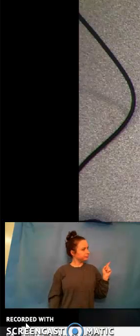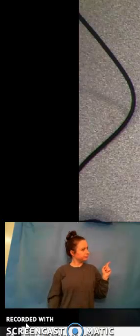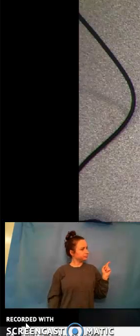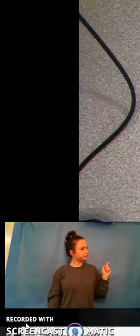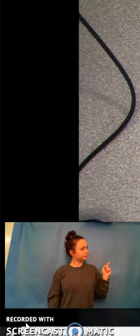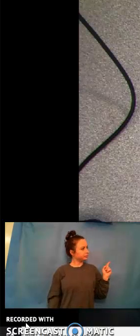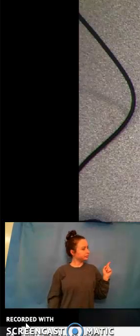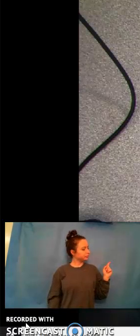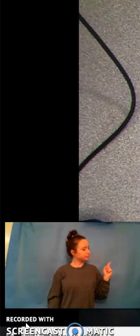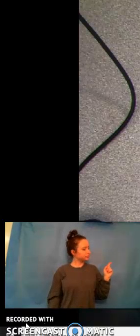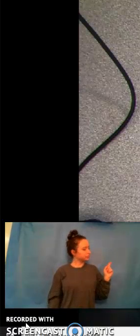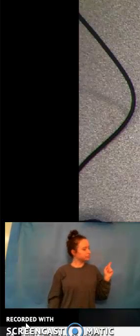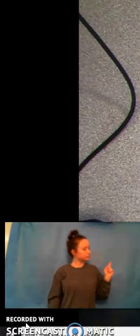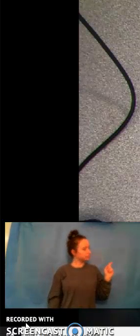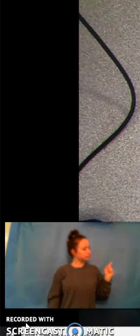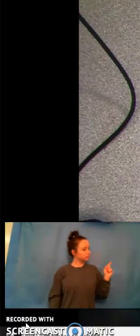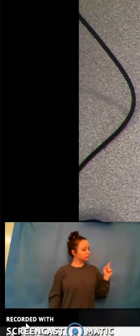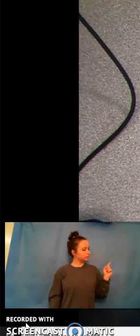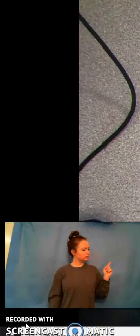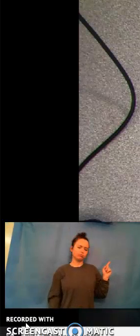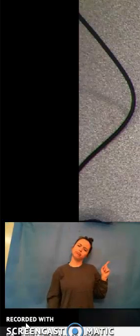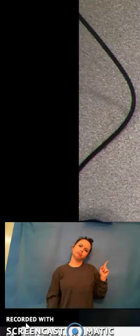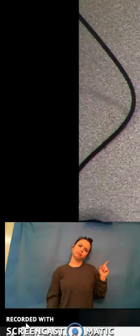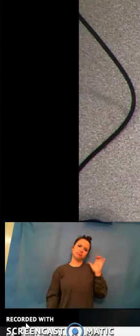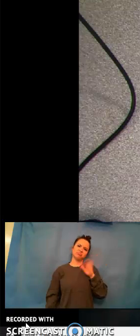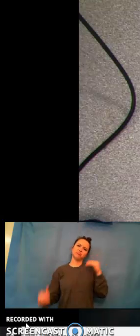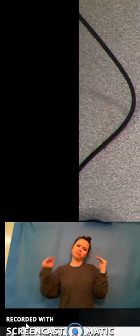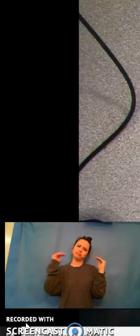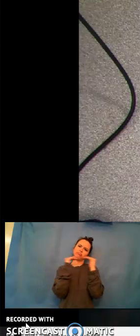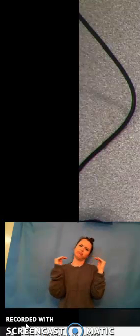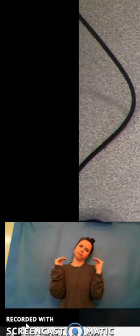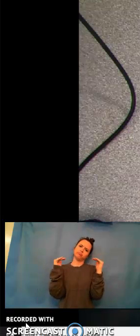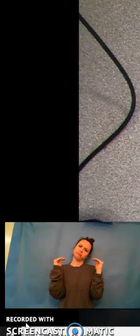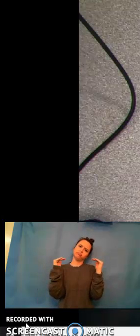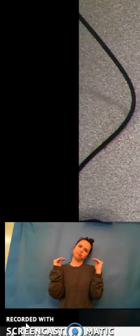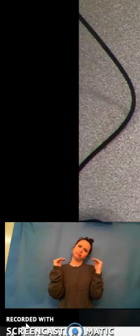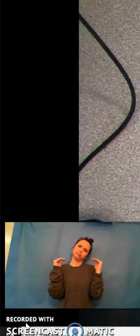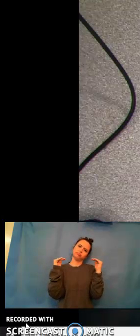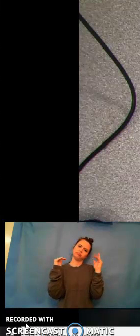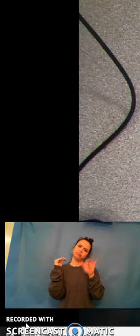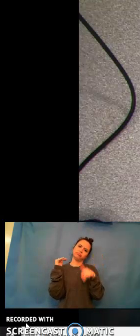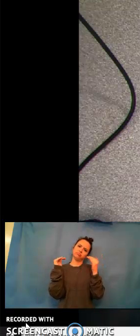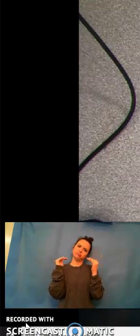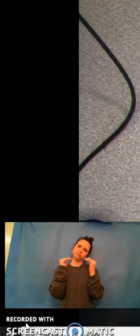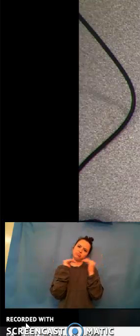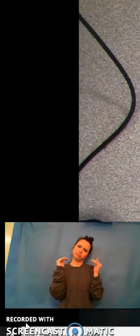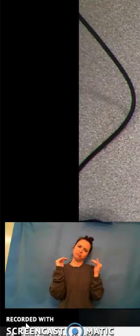and I did one piece this way and then like this? Are those pieces all the same